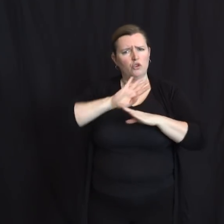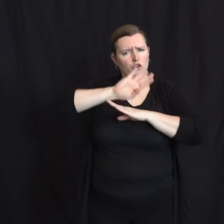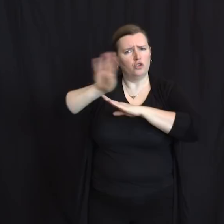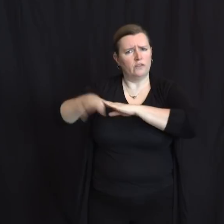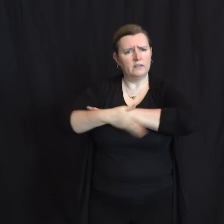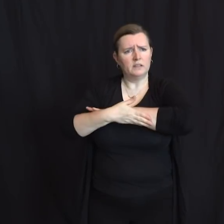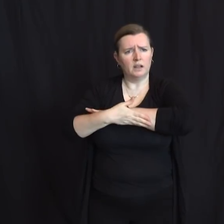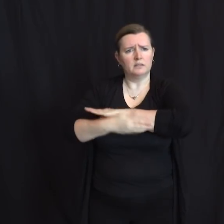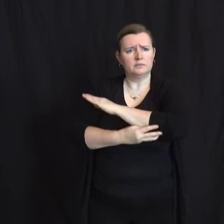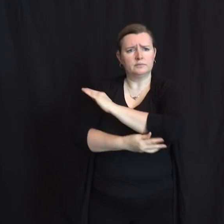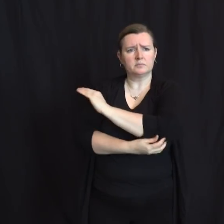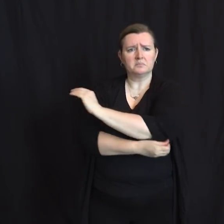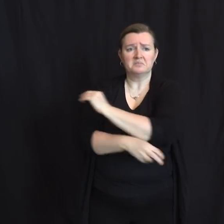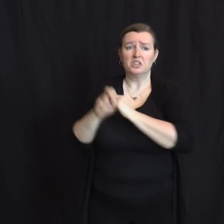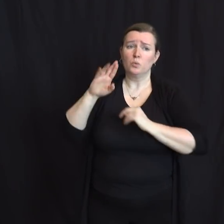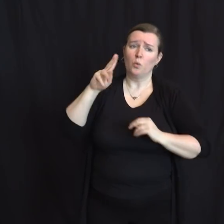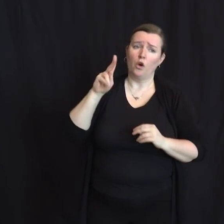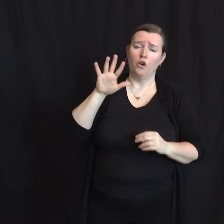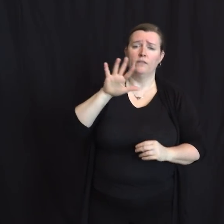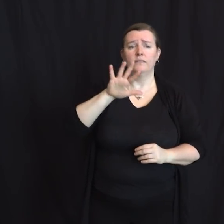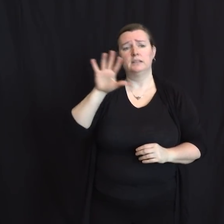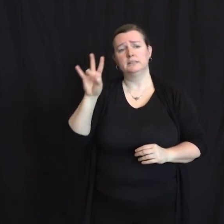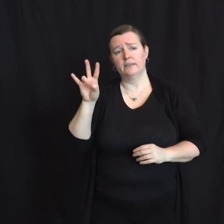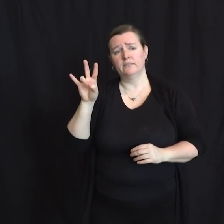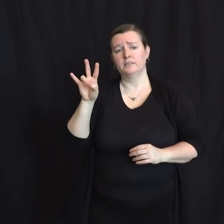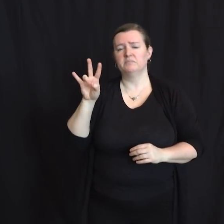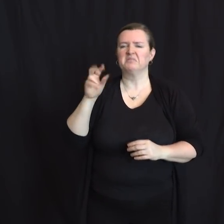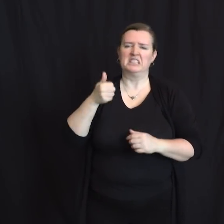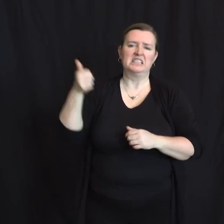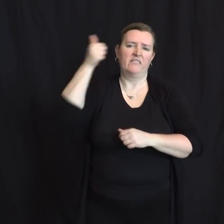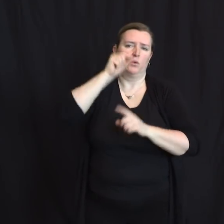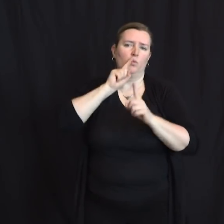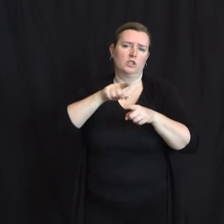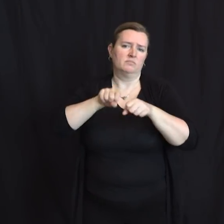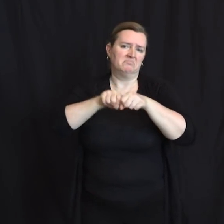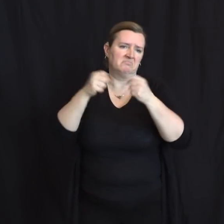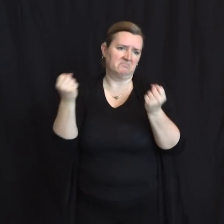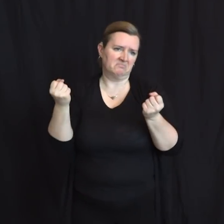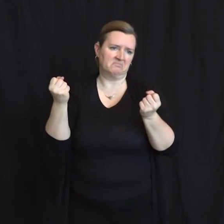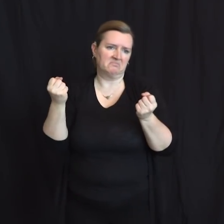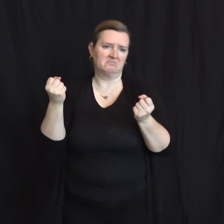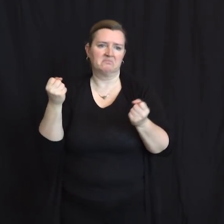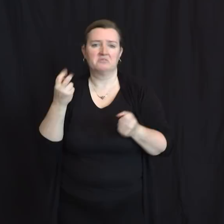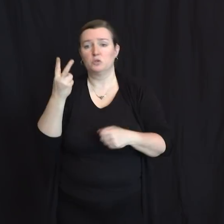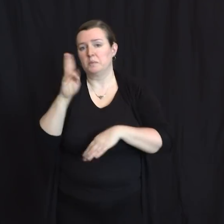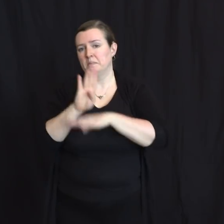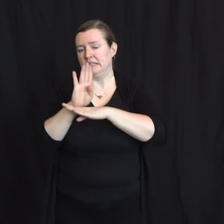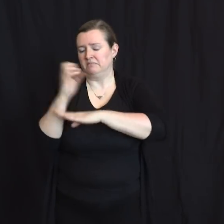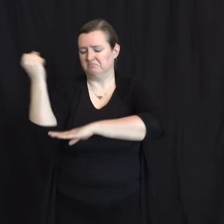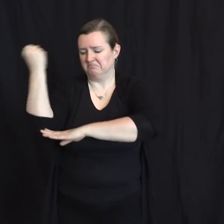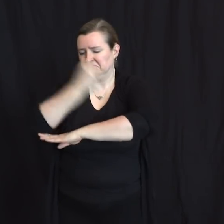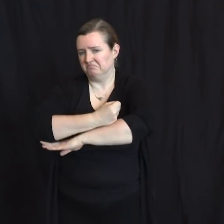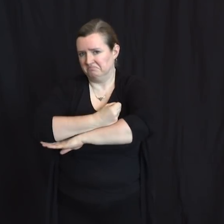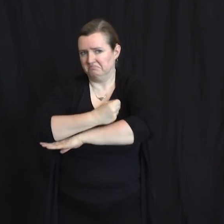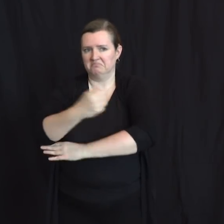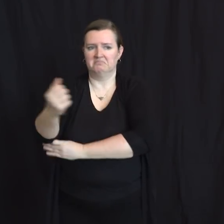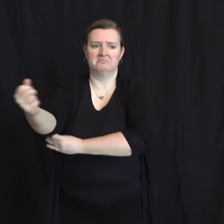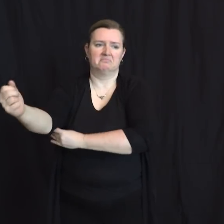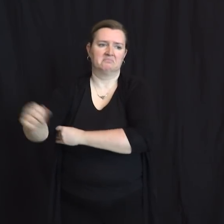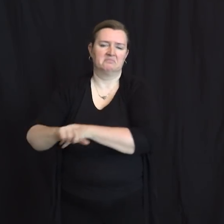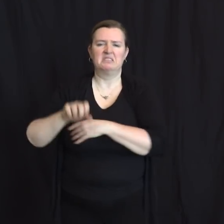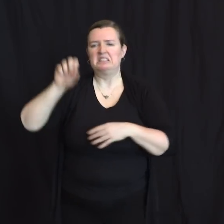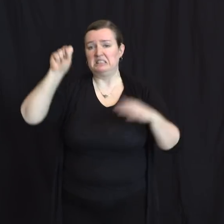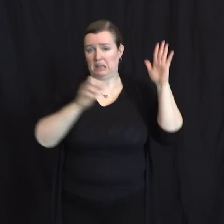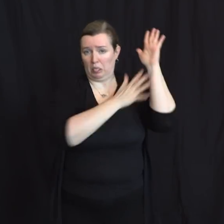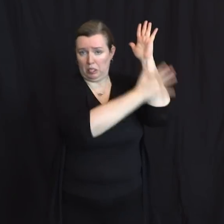Newark, 57 EO violations were issued, as well as 2 businesses were closed. In Cinnaminson, police responded